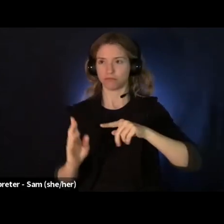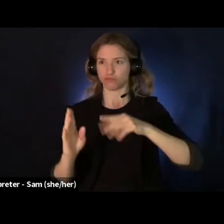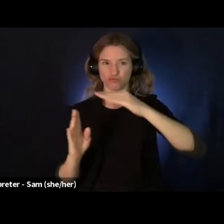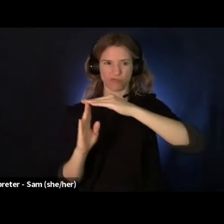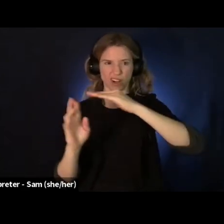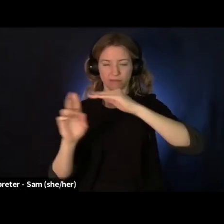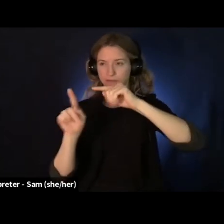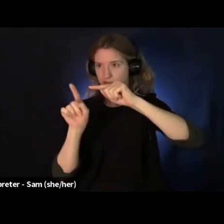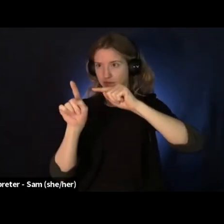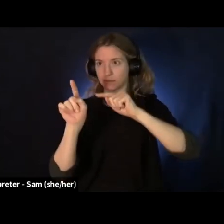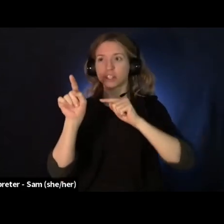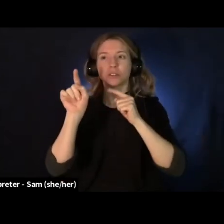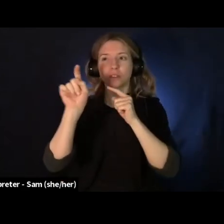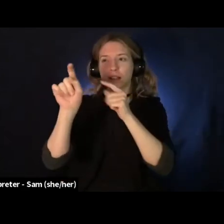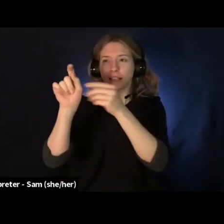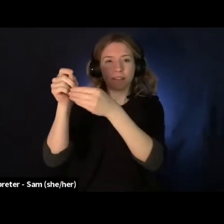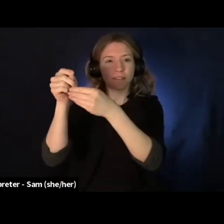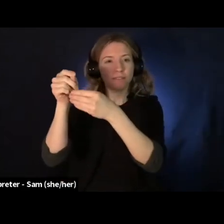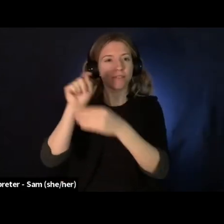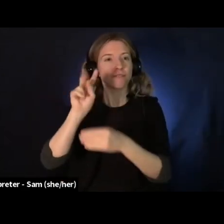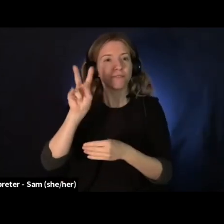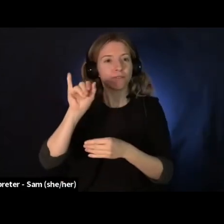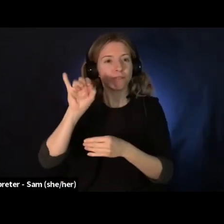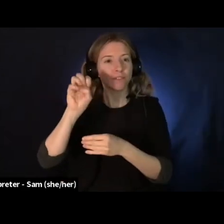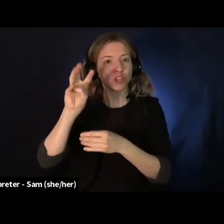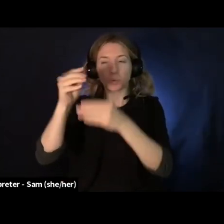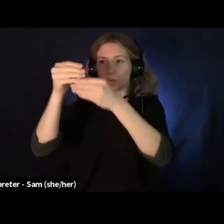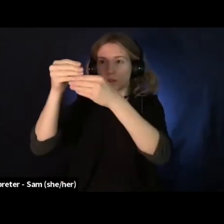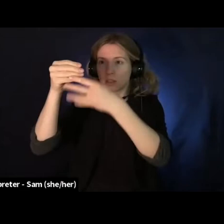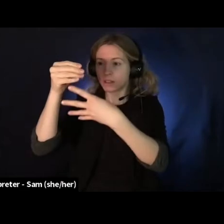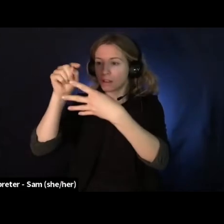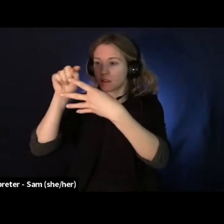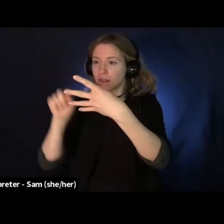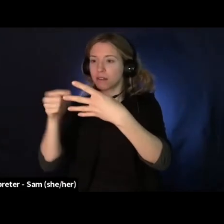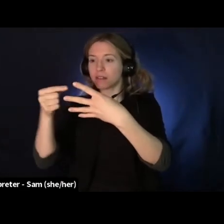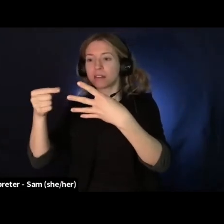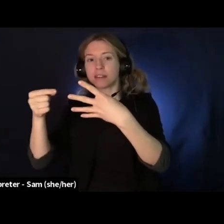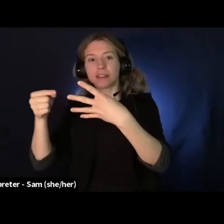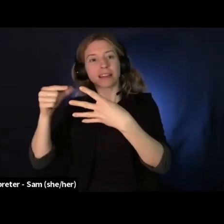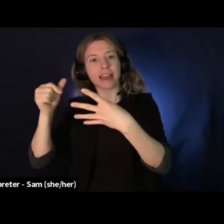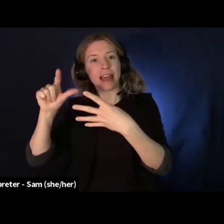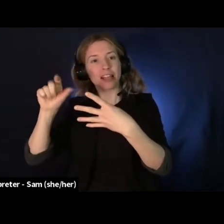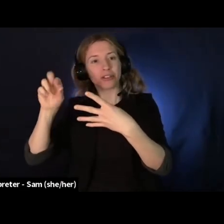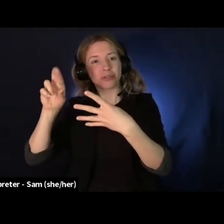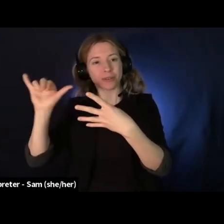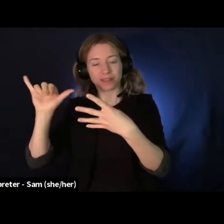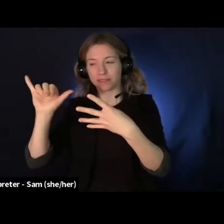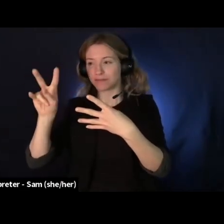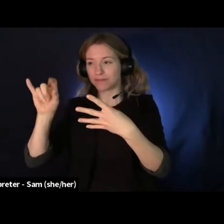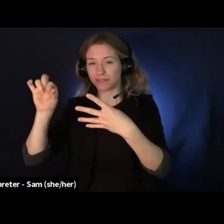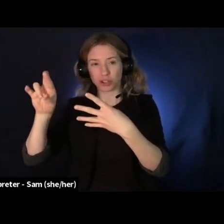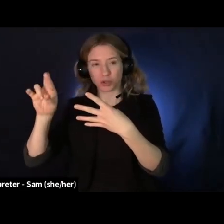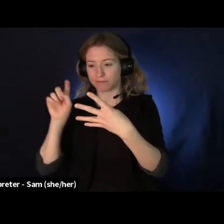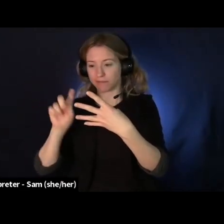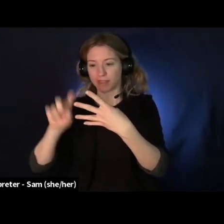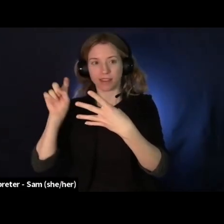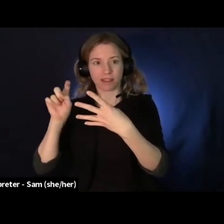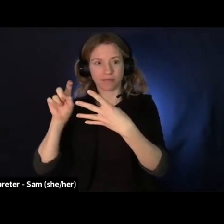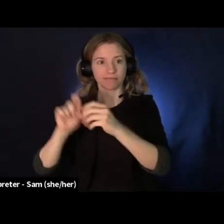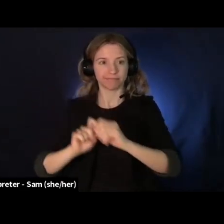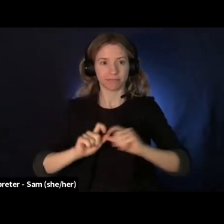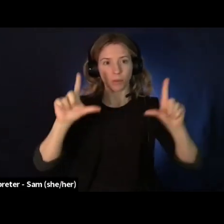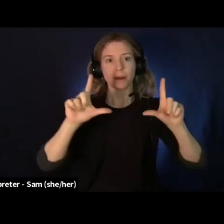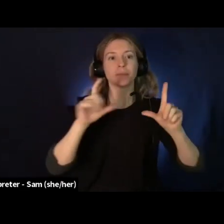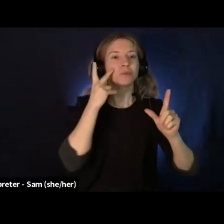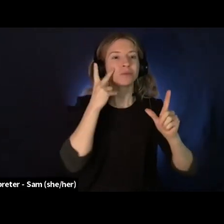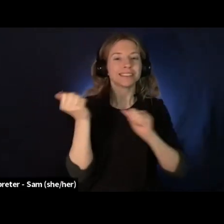you can click gallery view and see everyone who is in the space. I also want to note that this event is being recorded. That recording will be made